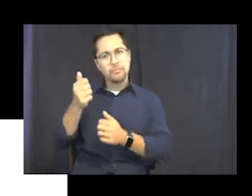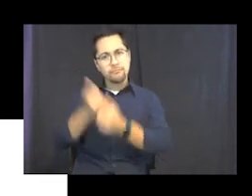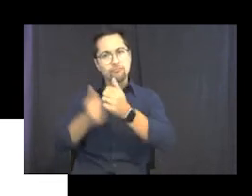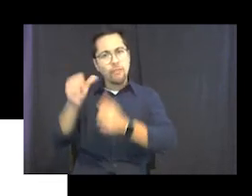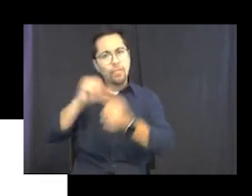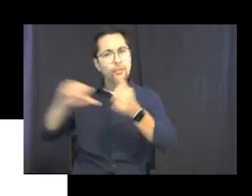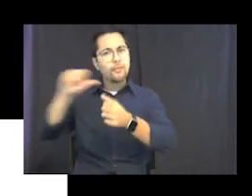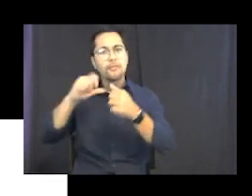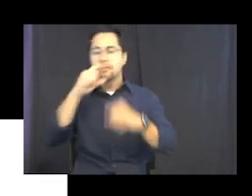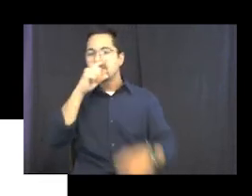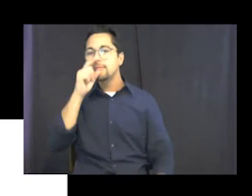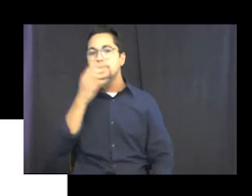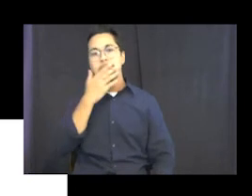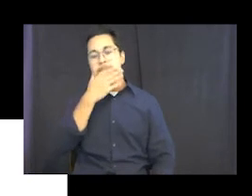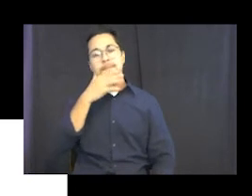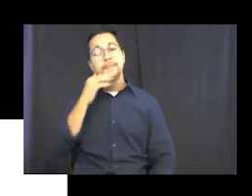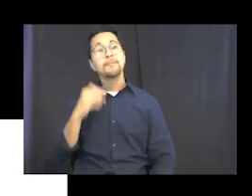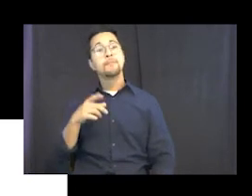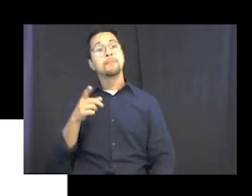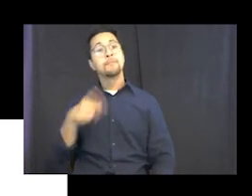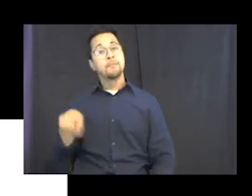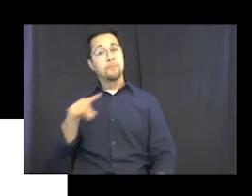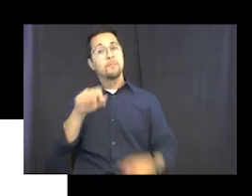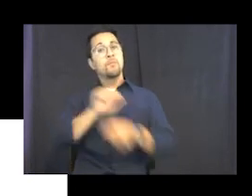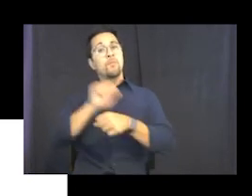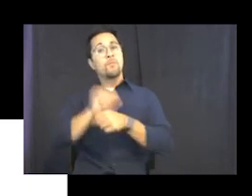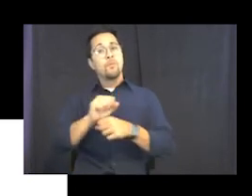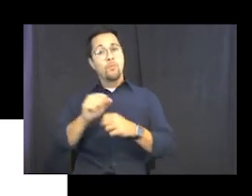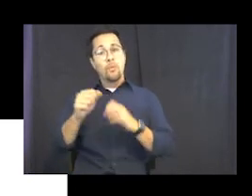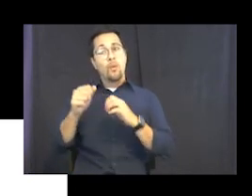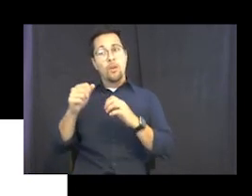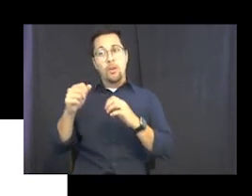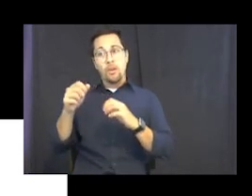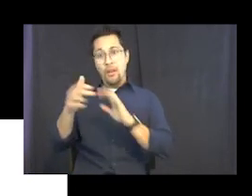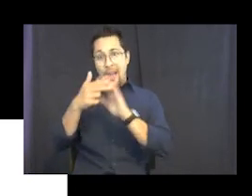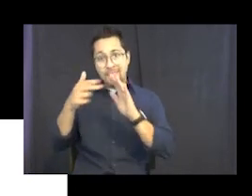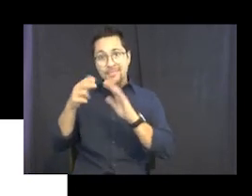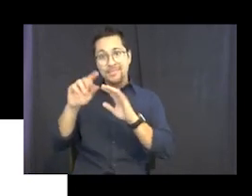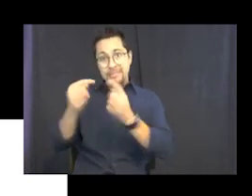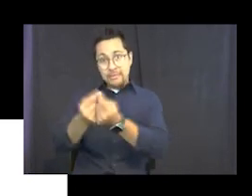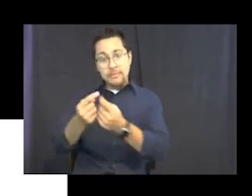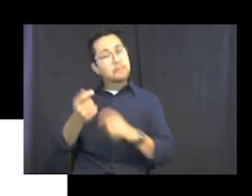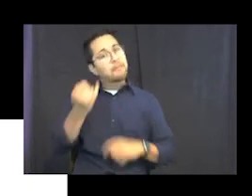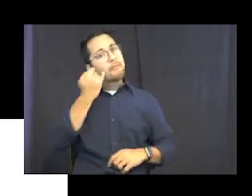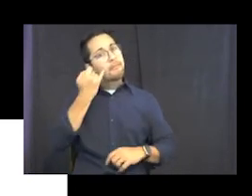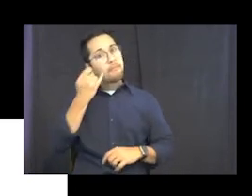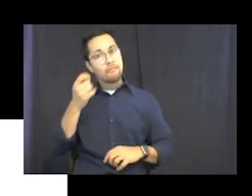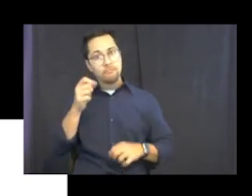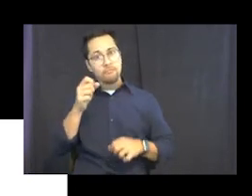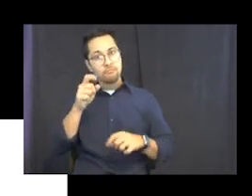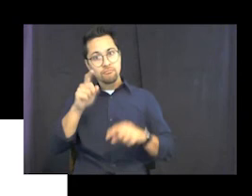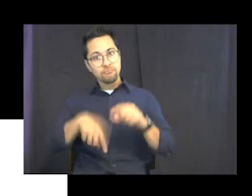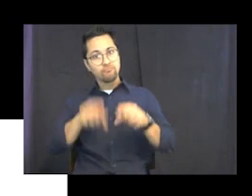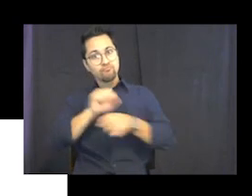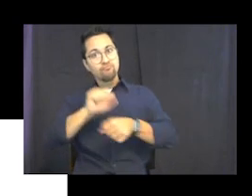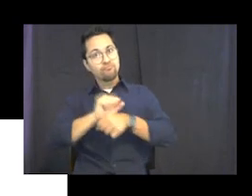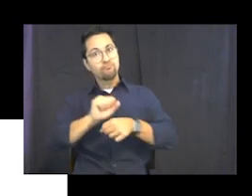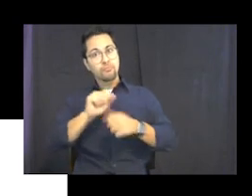mean, you guys work as a team, and if you can't work